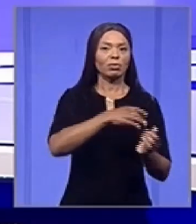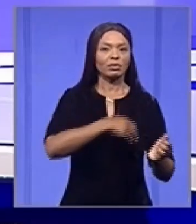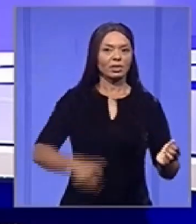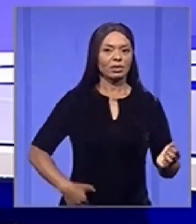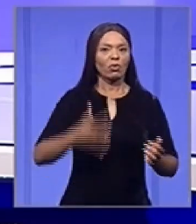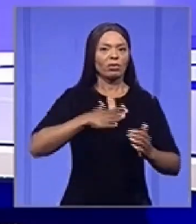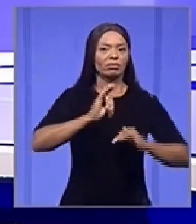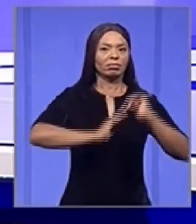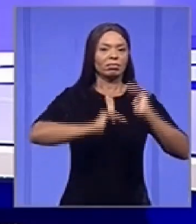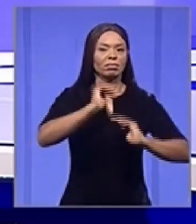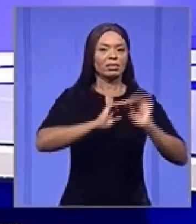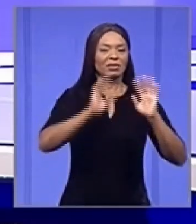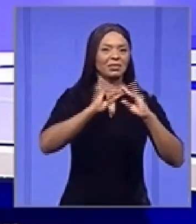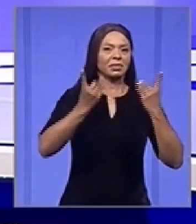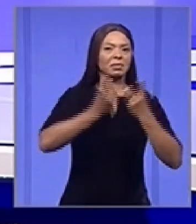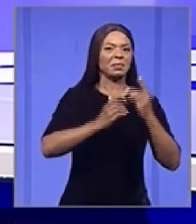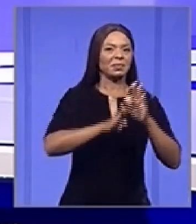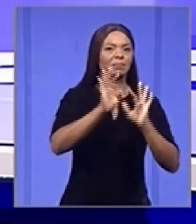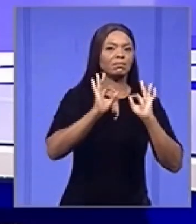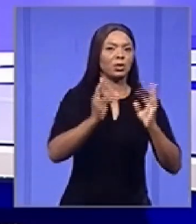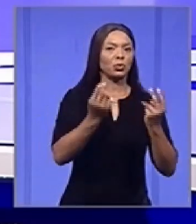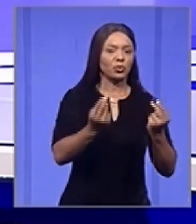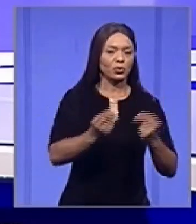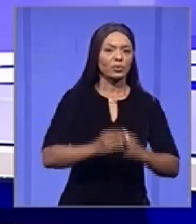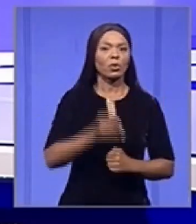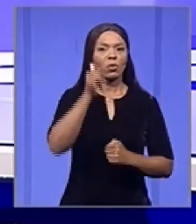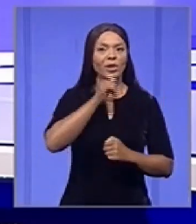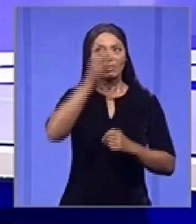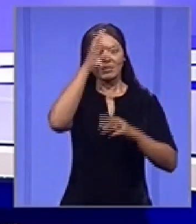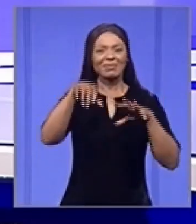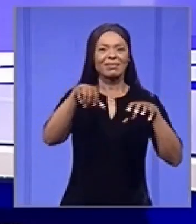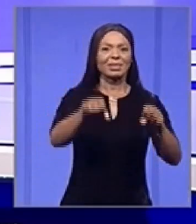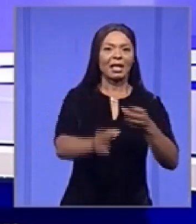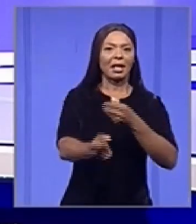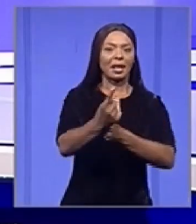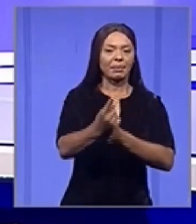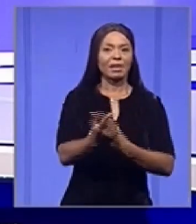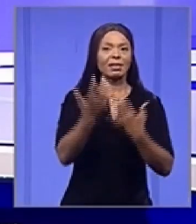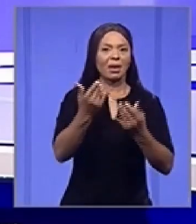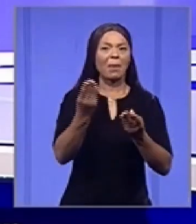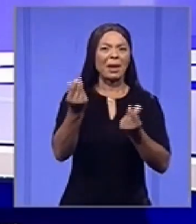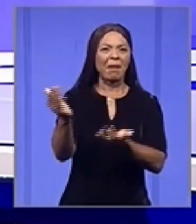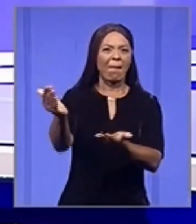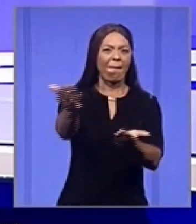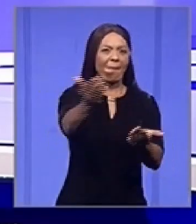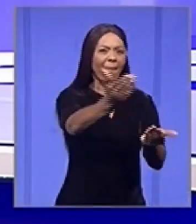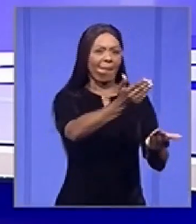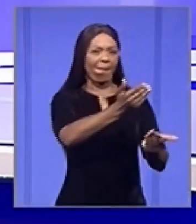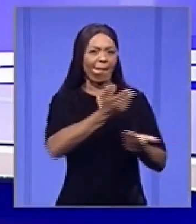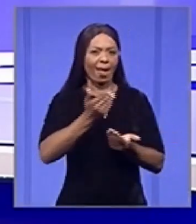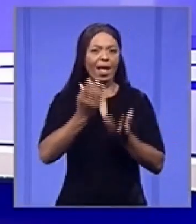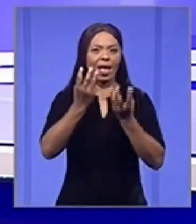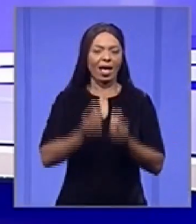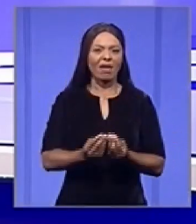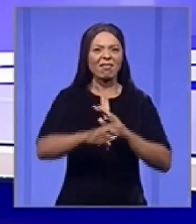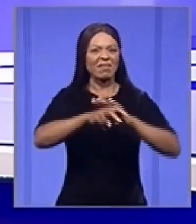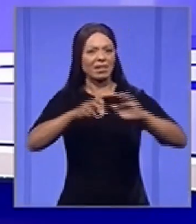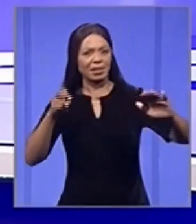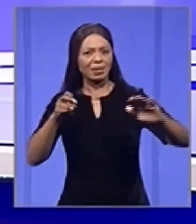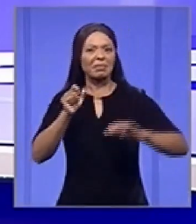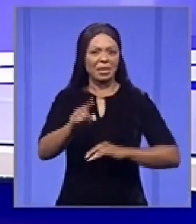maiteko a go gapiwa ga puso. Moporesidente a re ga jaana go busiwa dimilione tsa diranta tse di utswilweng ka motsi